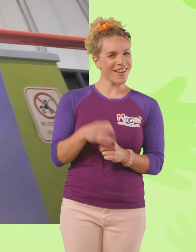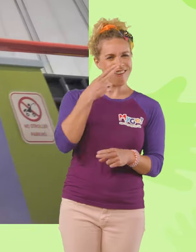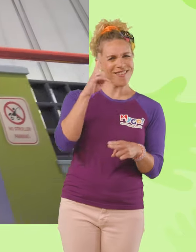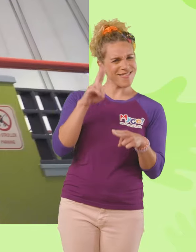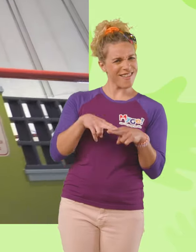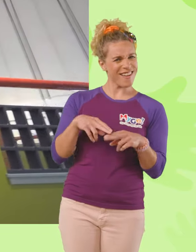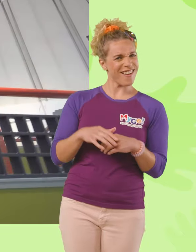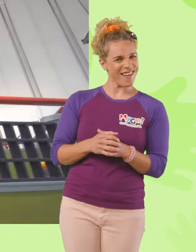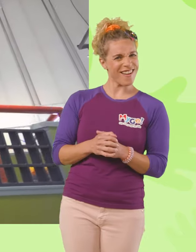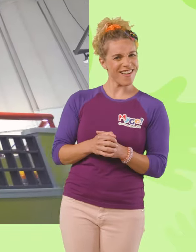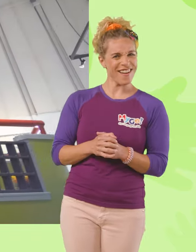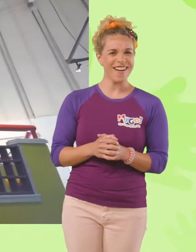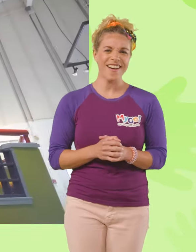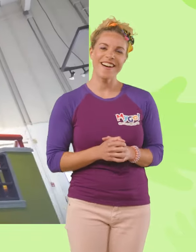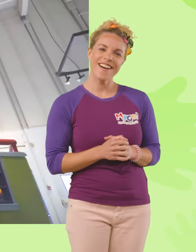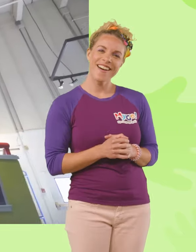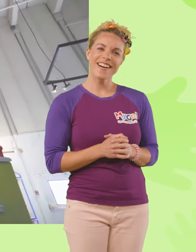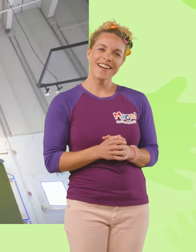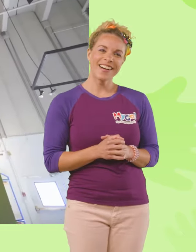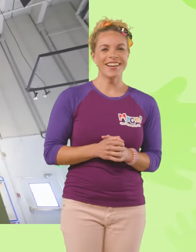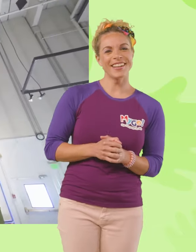Pretty fun.